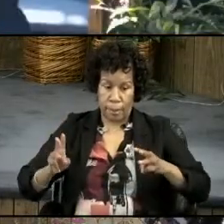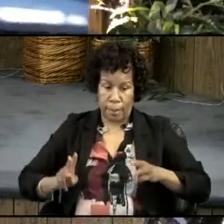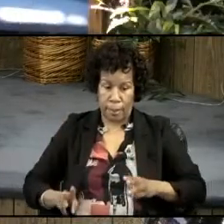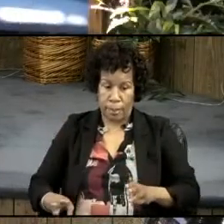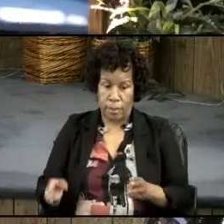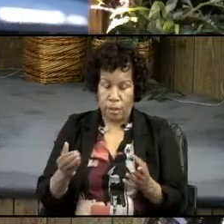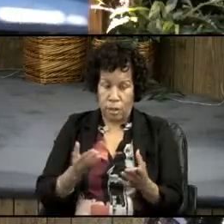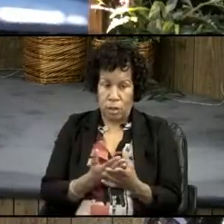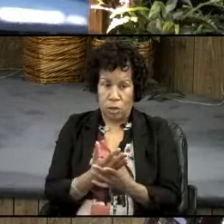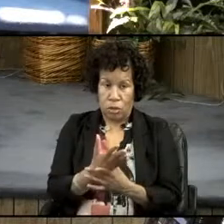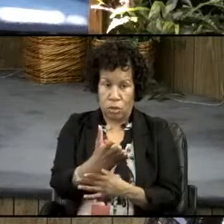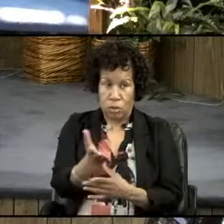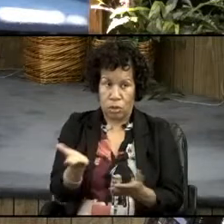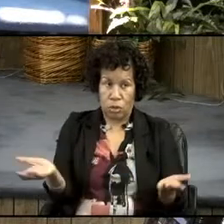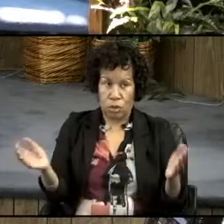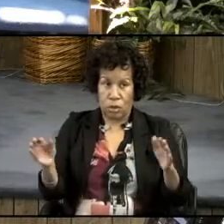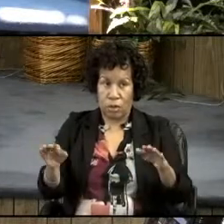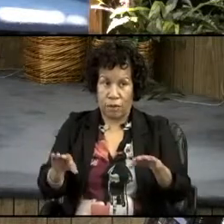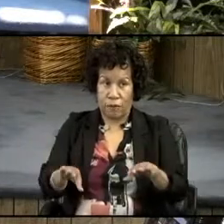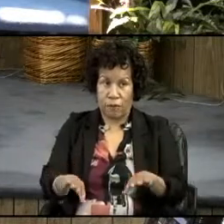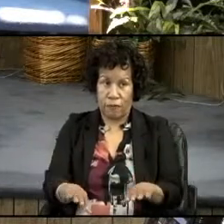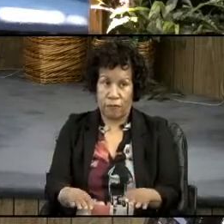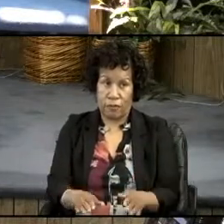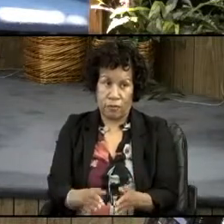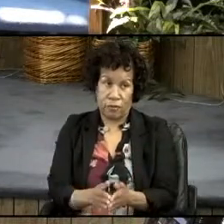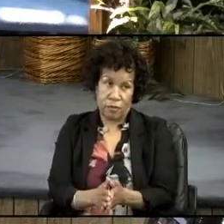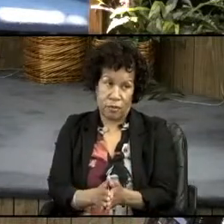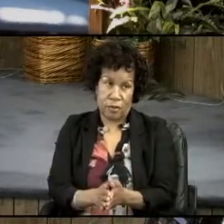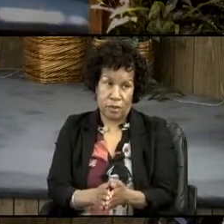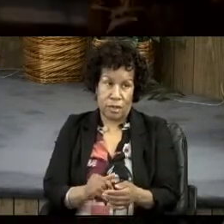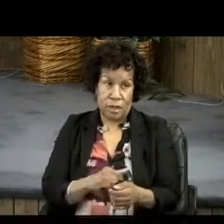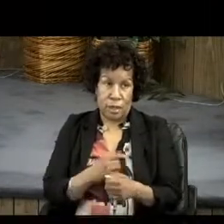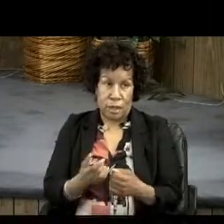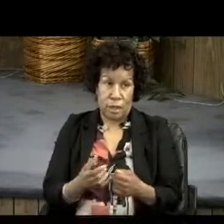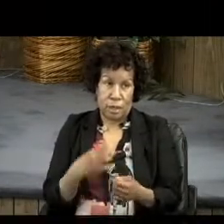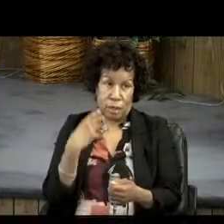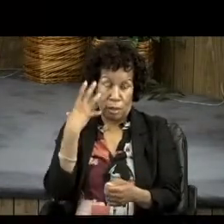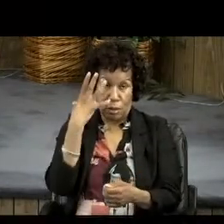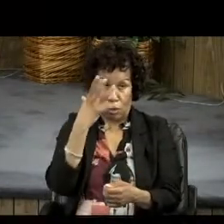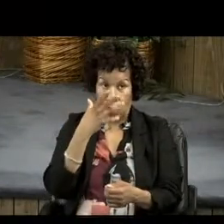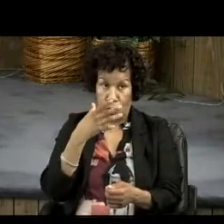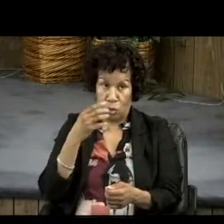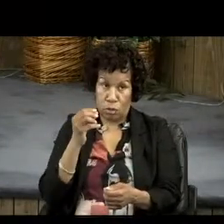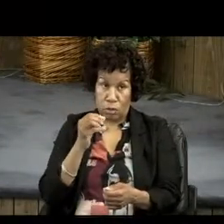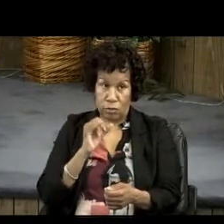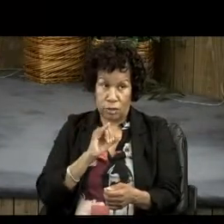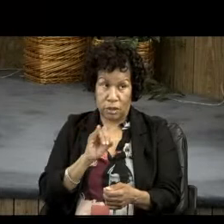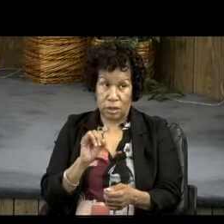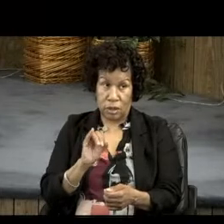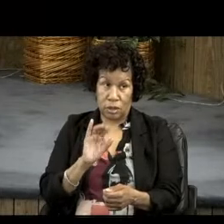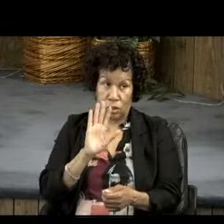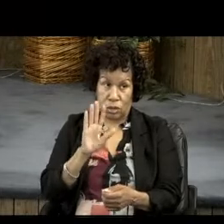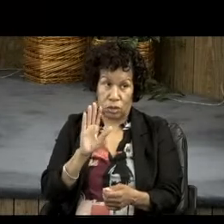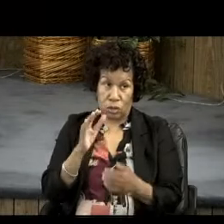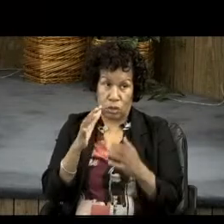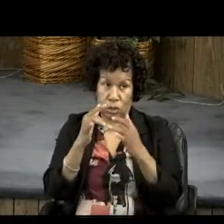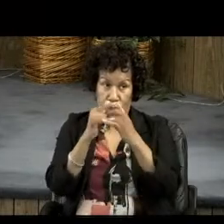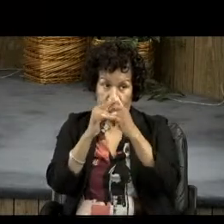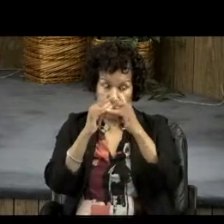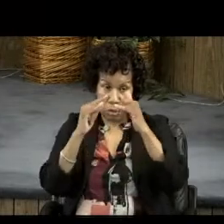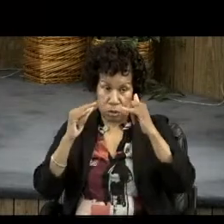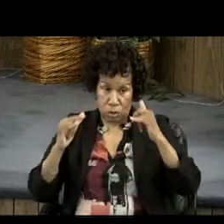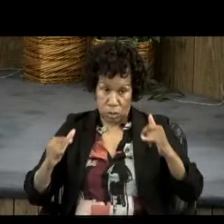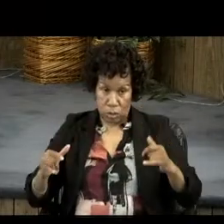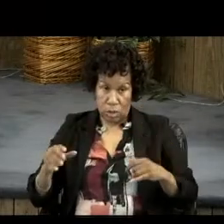through the battle. You don't believe me? Look at this. Psalm 84, 1 and 2. How lovely is your tabernacle. What is his tabernacle? His temple, his